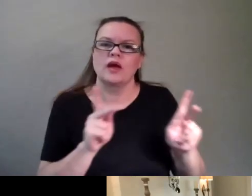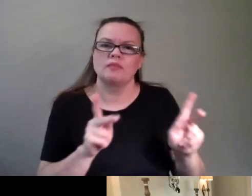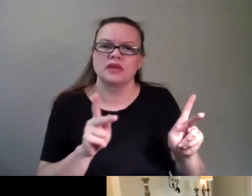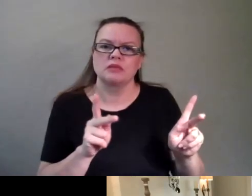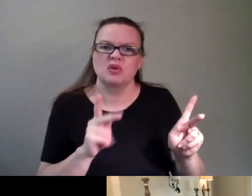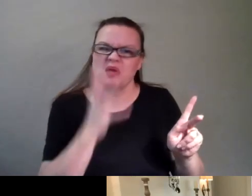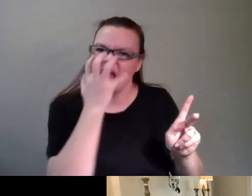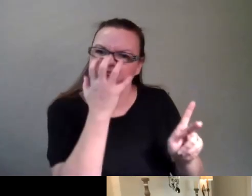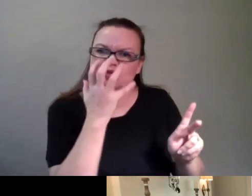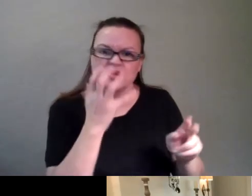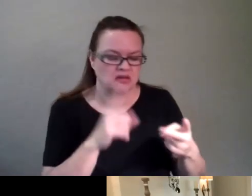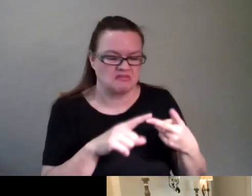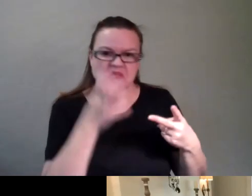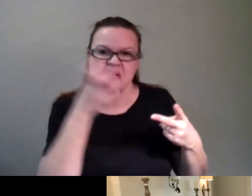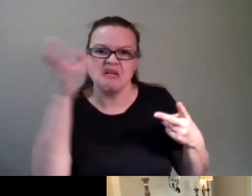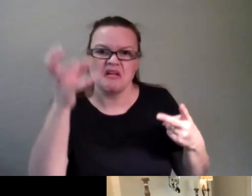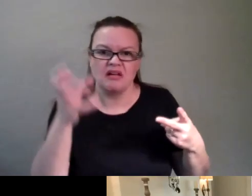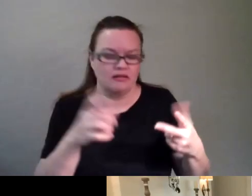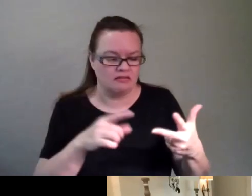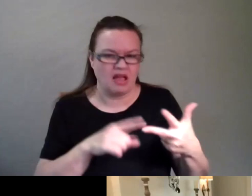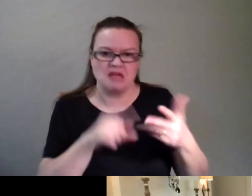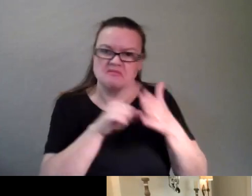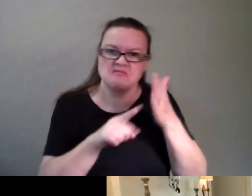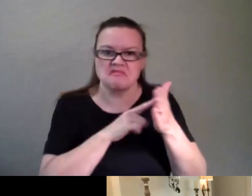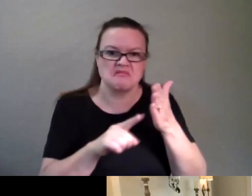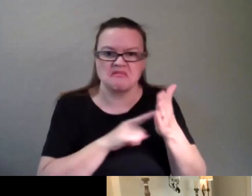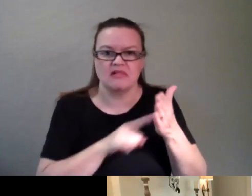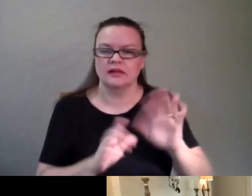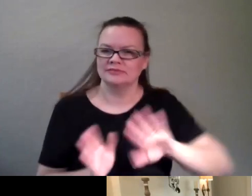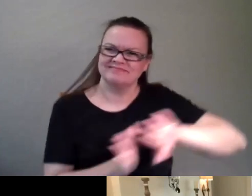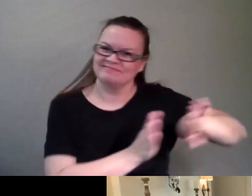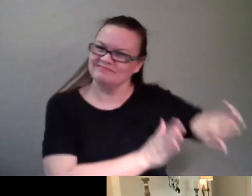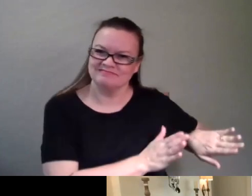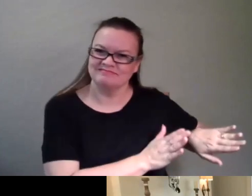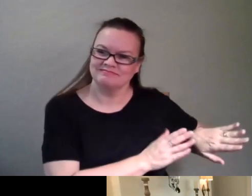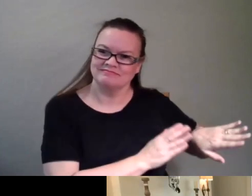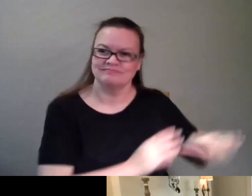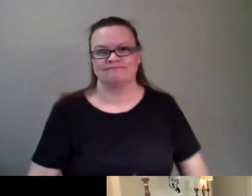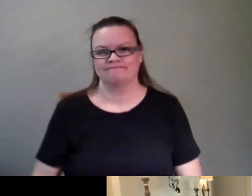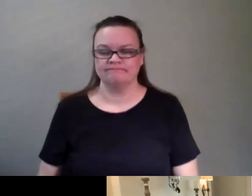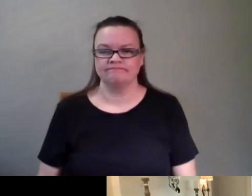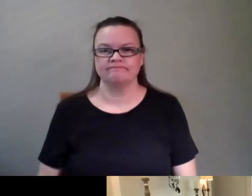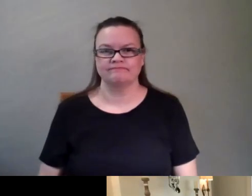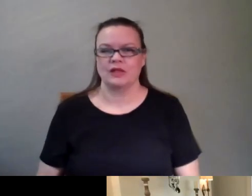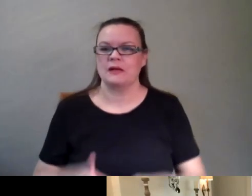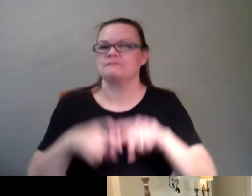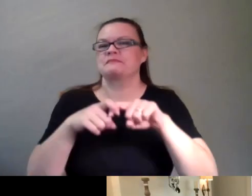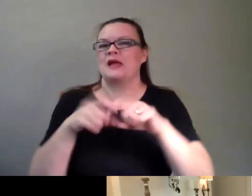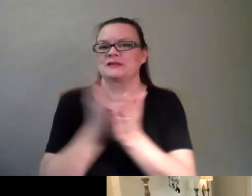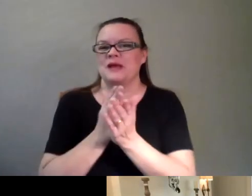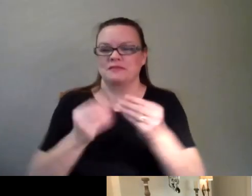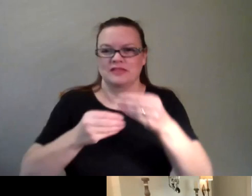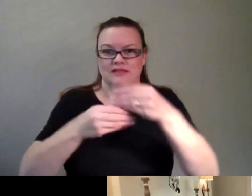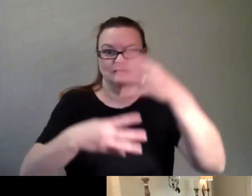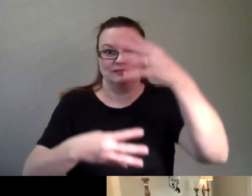angrier, even louder, and even further to the right or further to the left. So let me stop there. I know we have a lot of questions, and I think